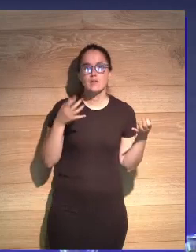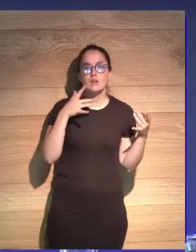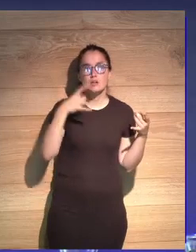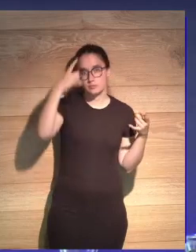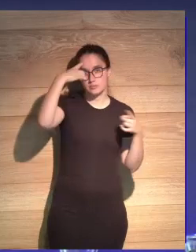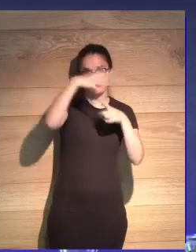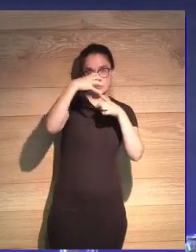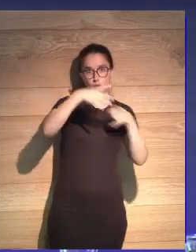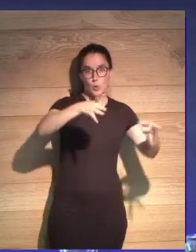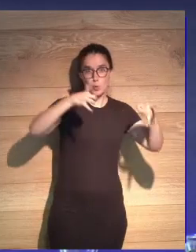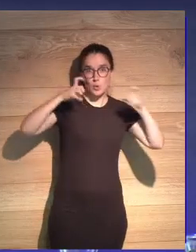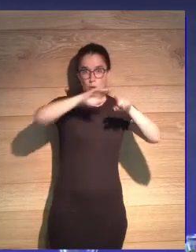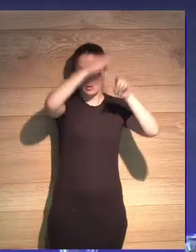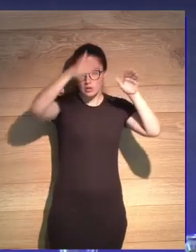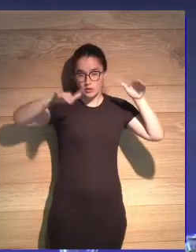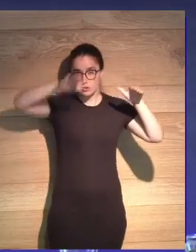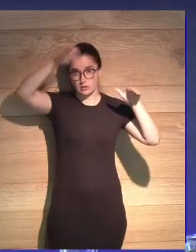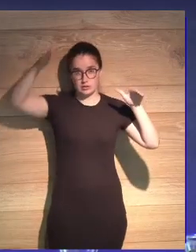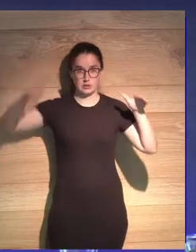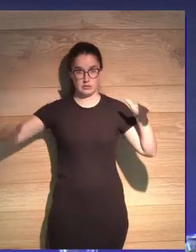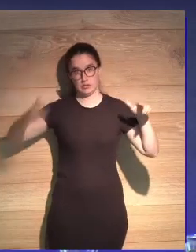now is we